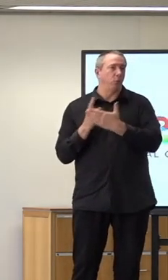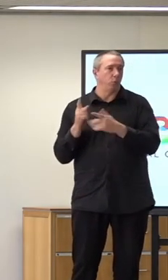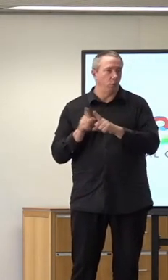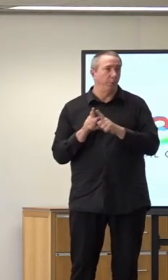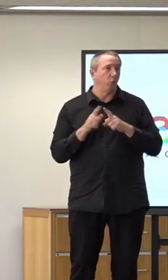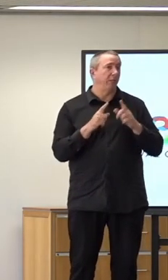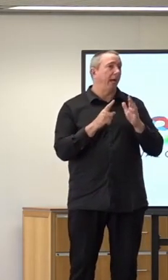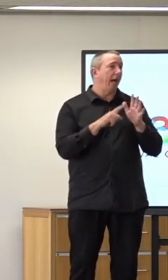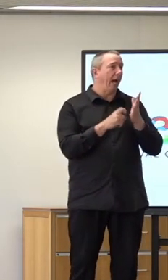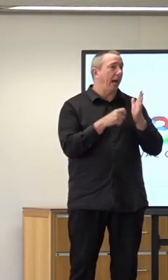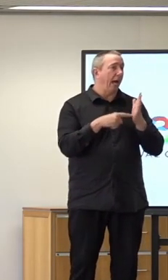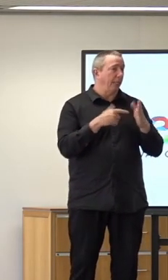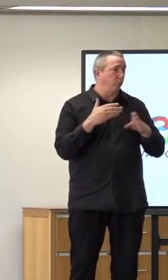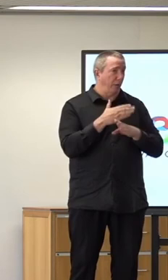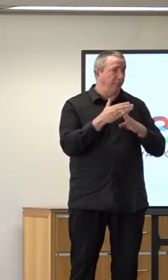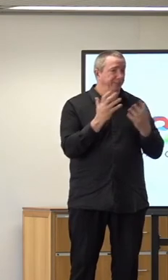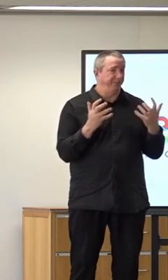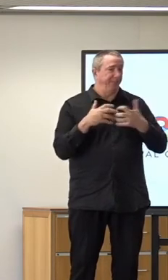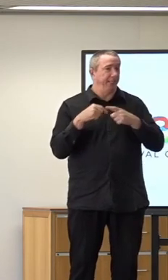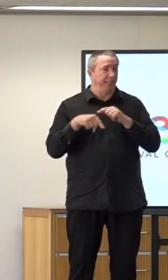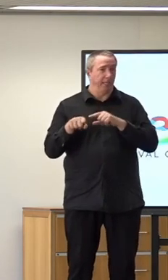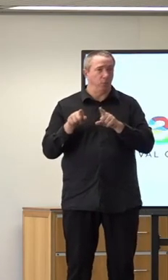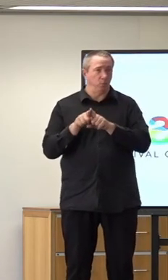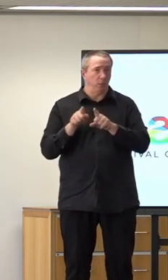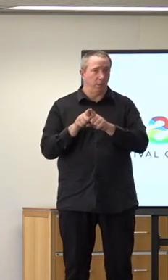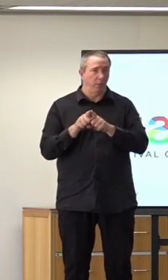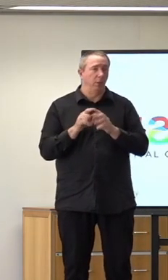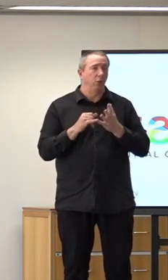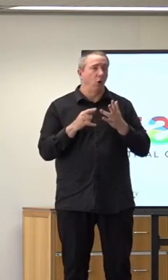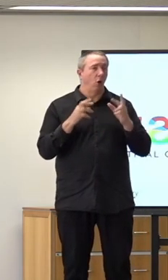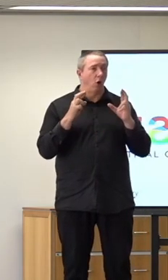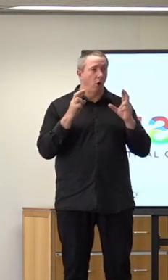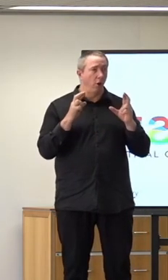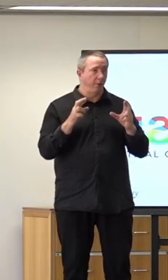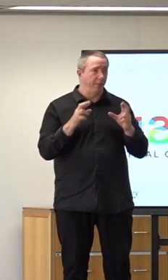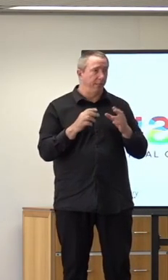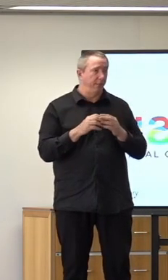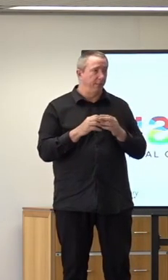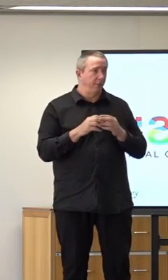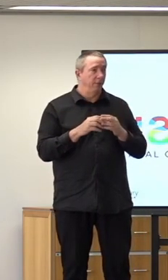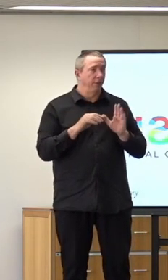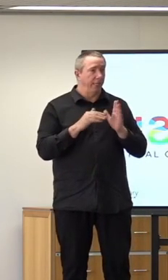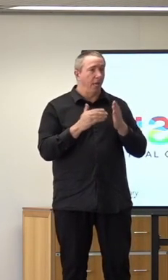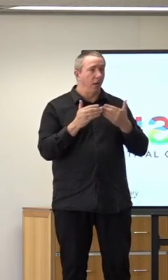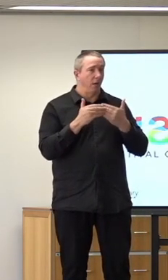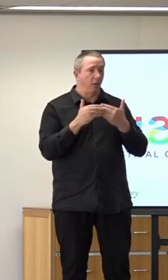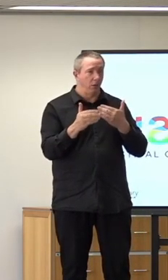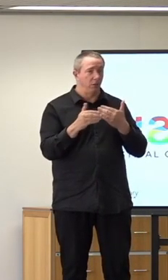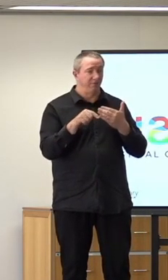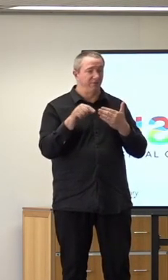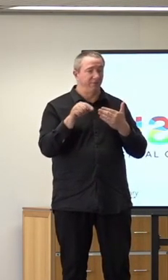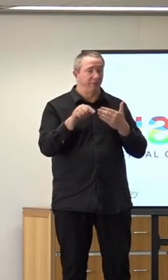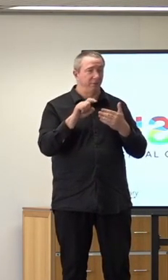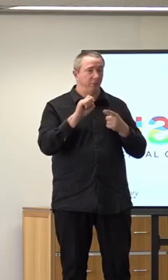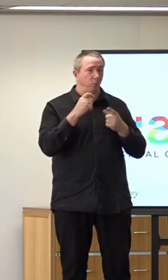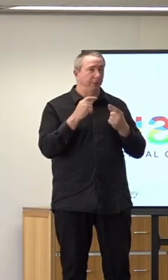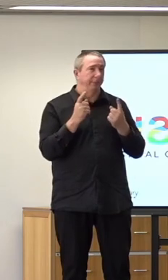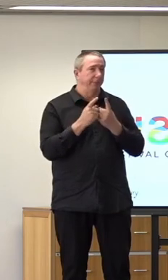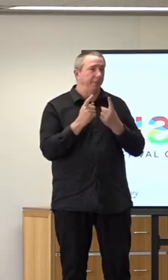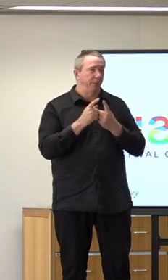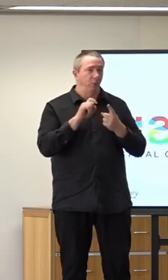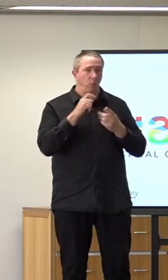arts practices that sit within those spaces too. So hopefully going forward, that's something that can